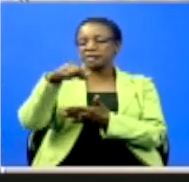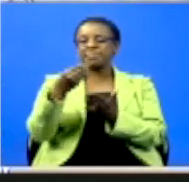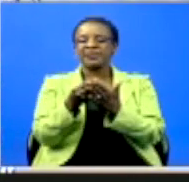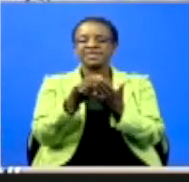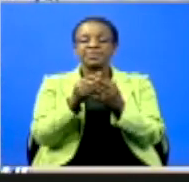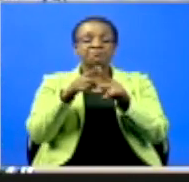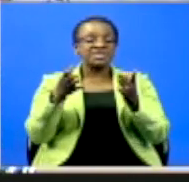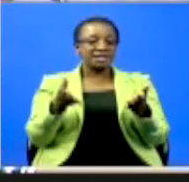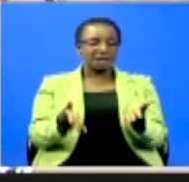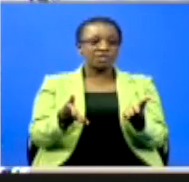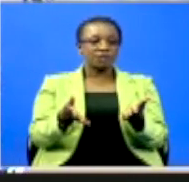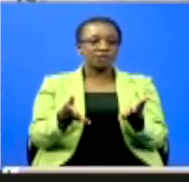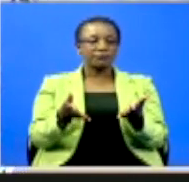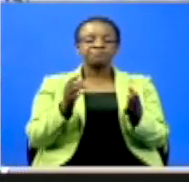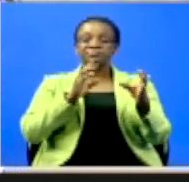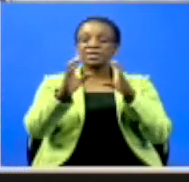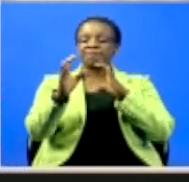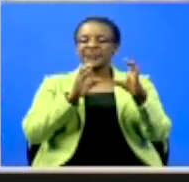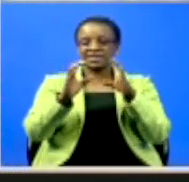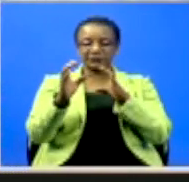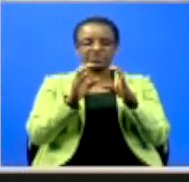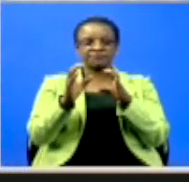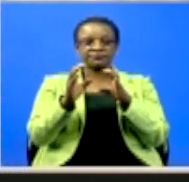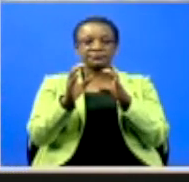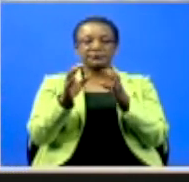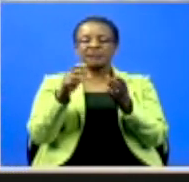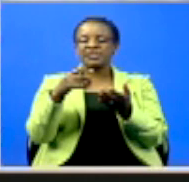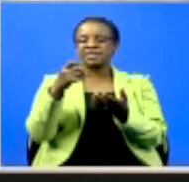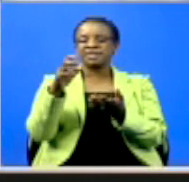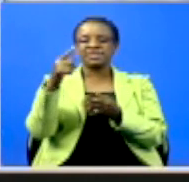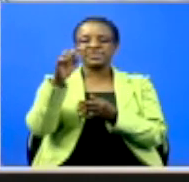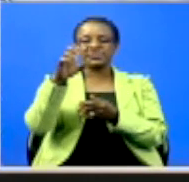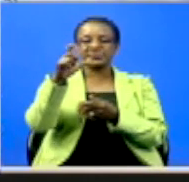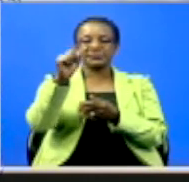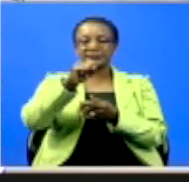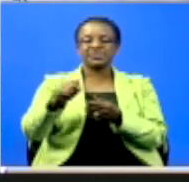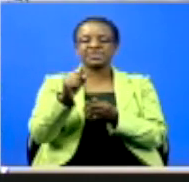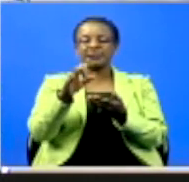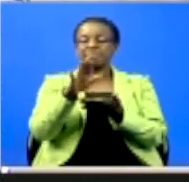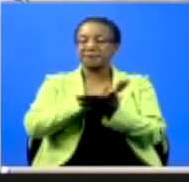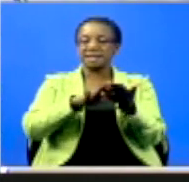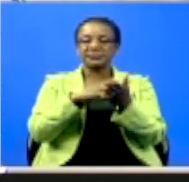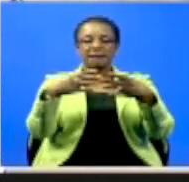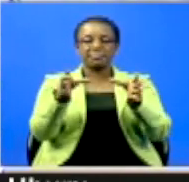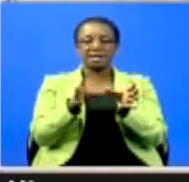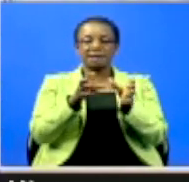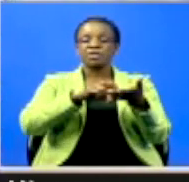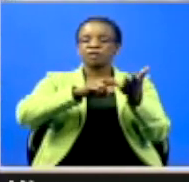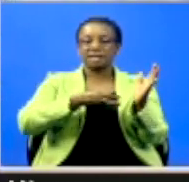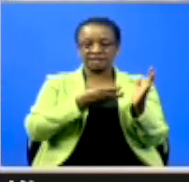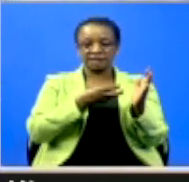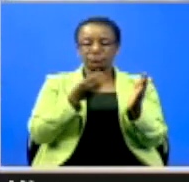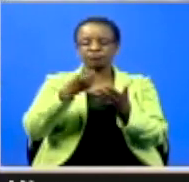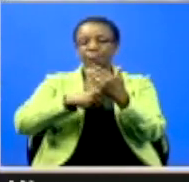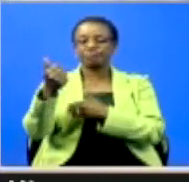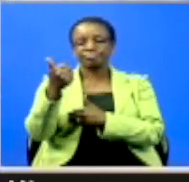now, L3 Communications, a Texas-based company, has been contracted to provide the aircraft known as the Air Tractor